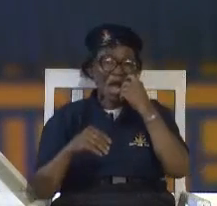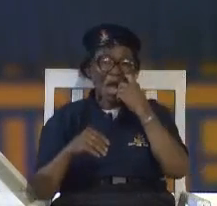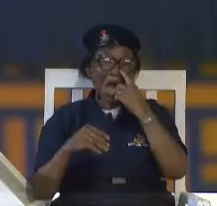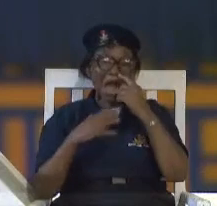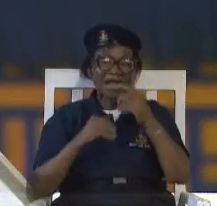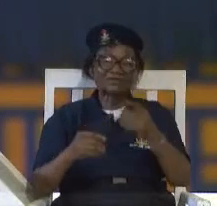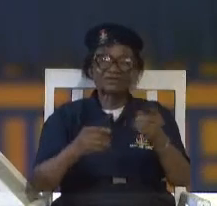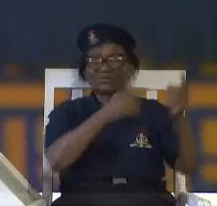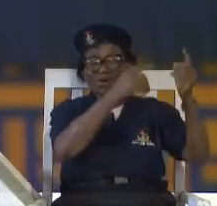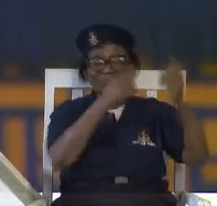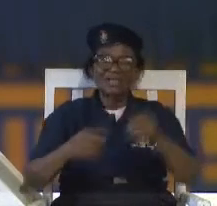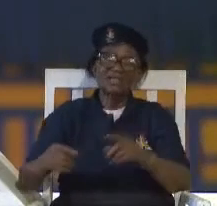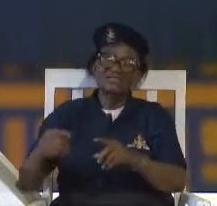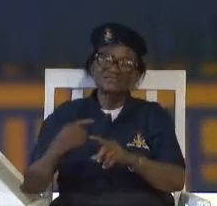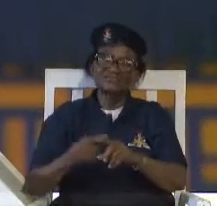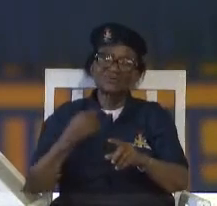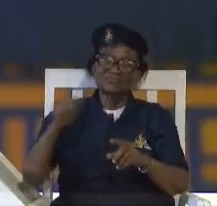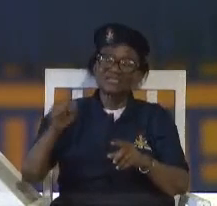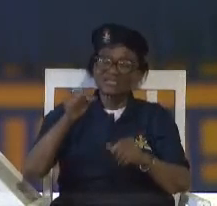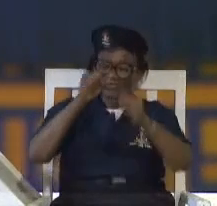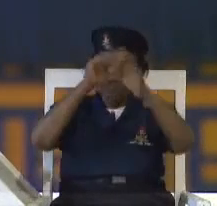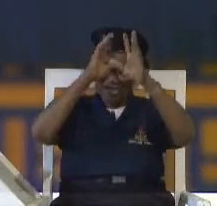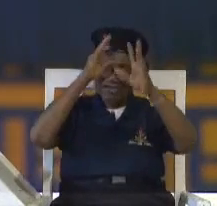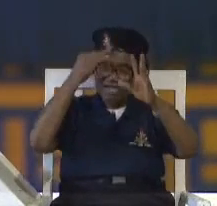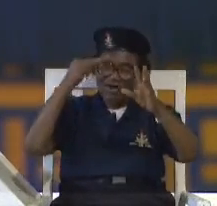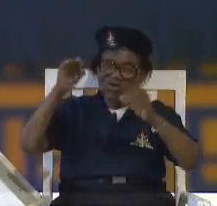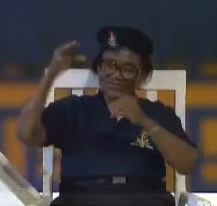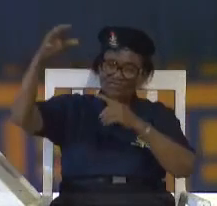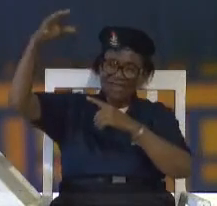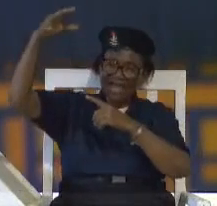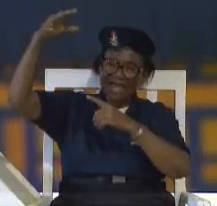and cometh down from the Father of lights,